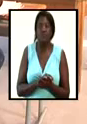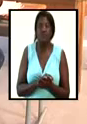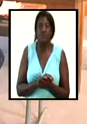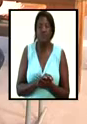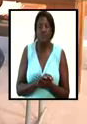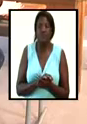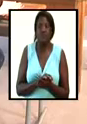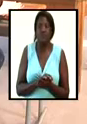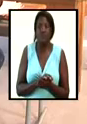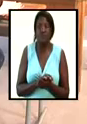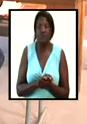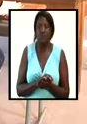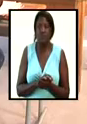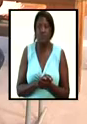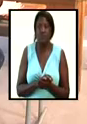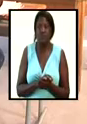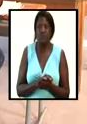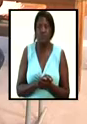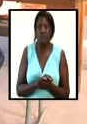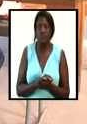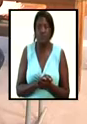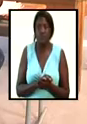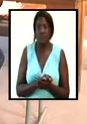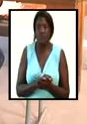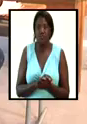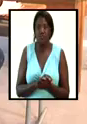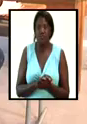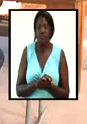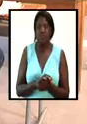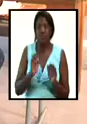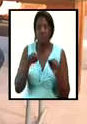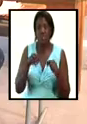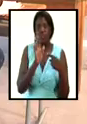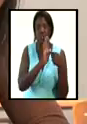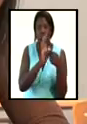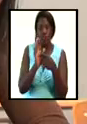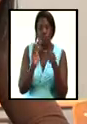And so the possessive form of a word has an apostrophe.